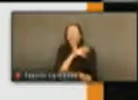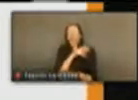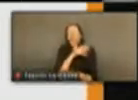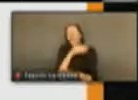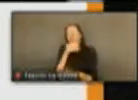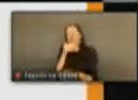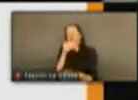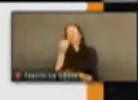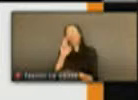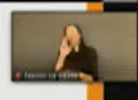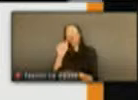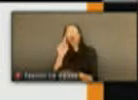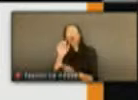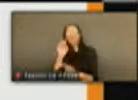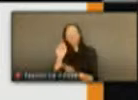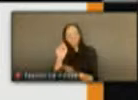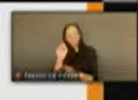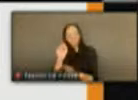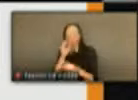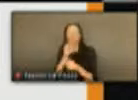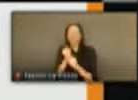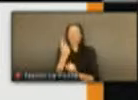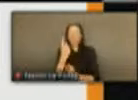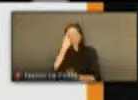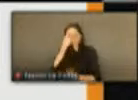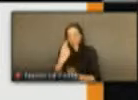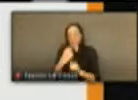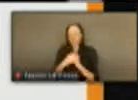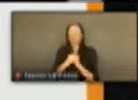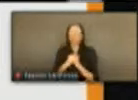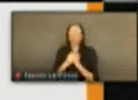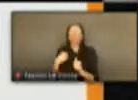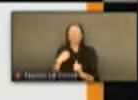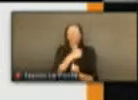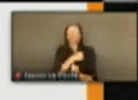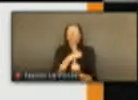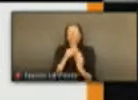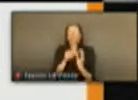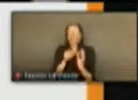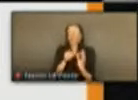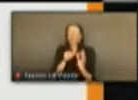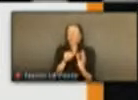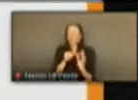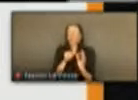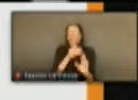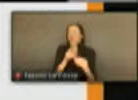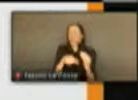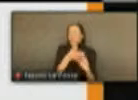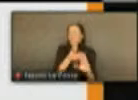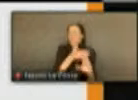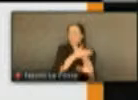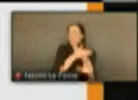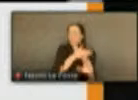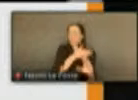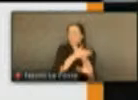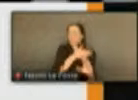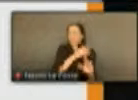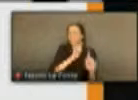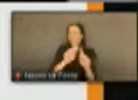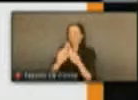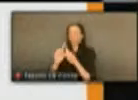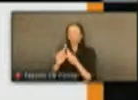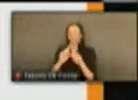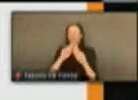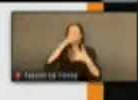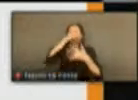1. As noted earlier, of the departments that make up these major service areas are